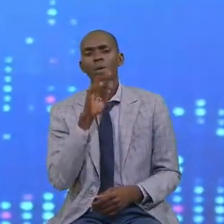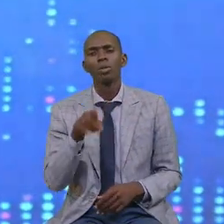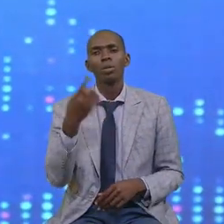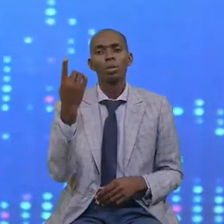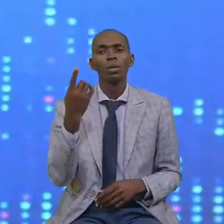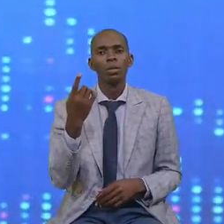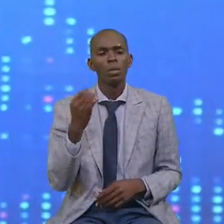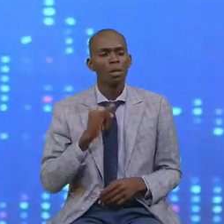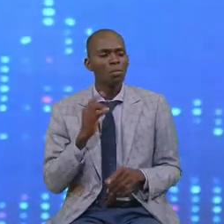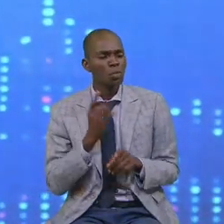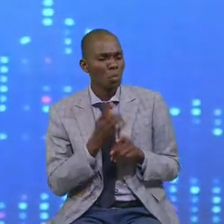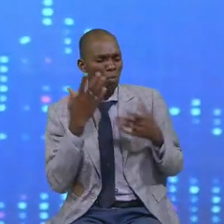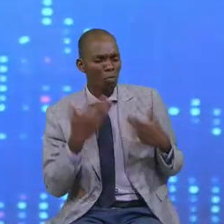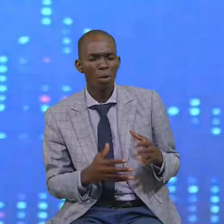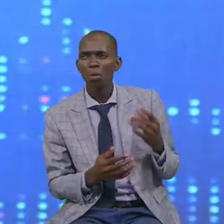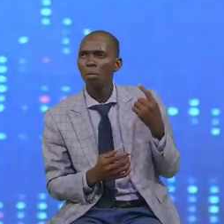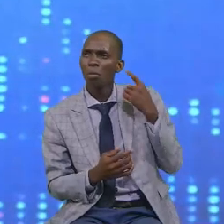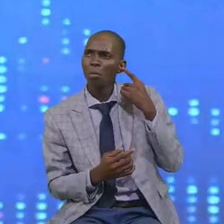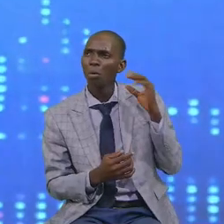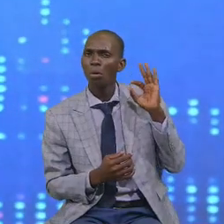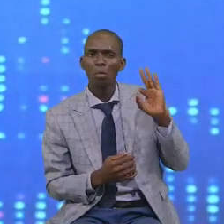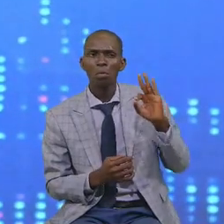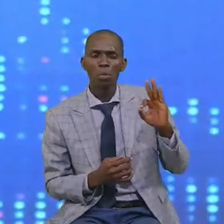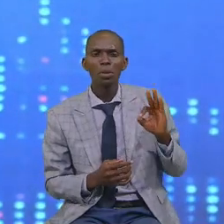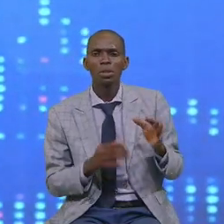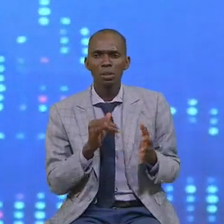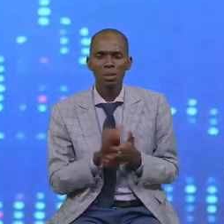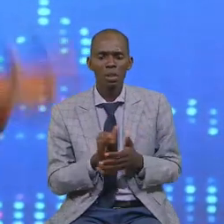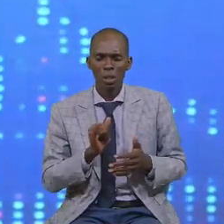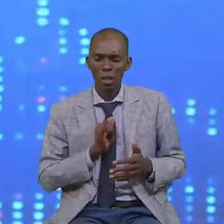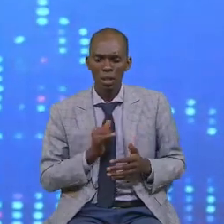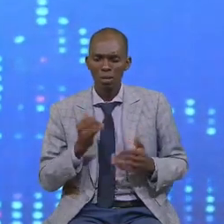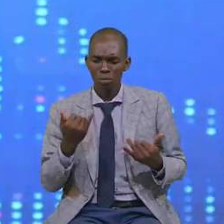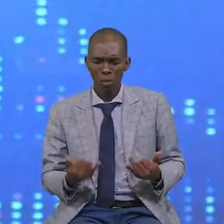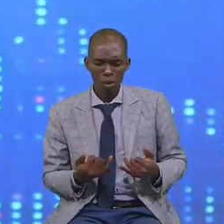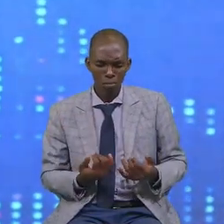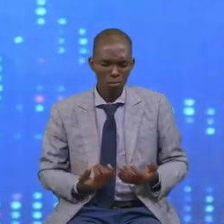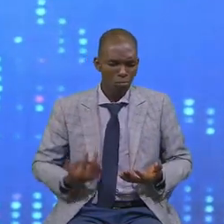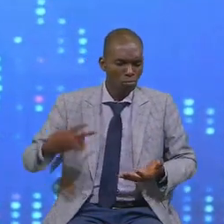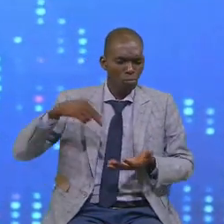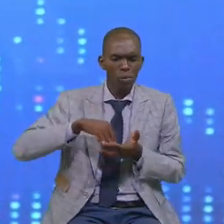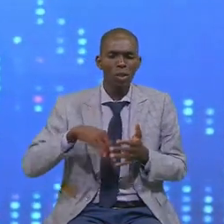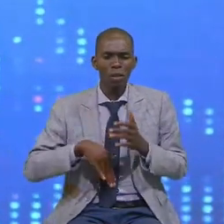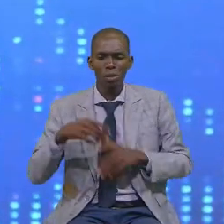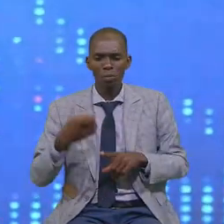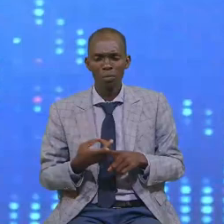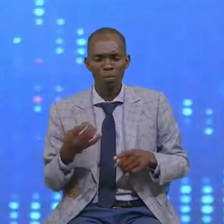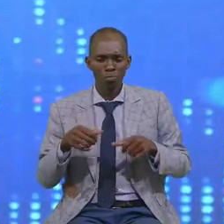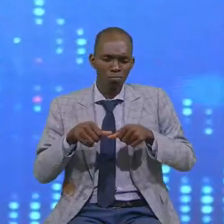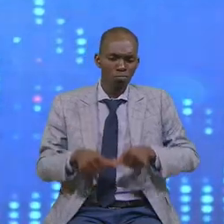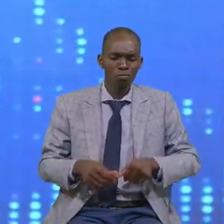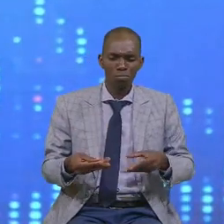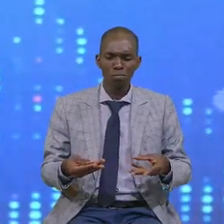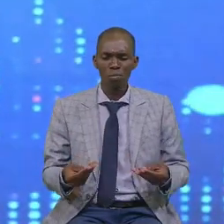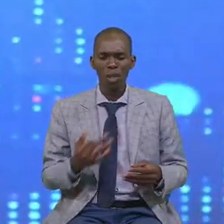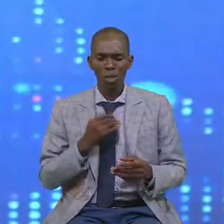a message that says, I awake from the dust, I put on strength, and I'm going to